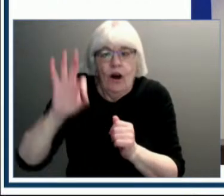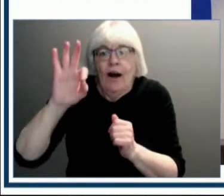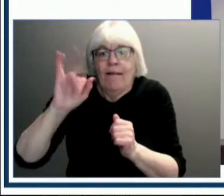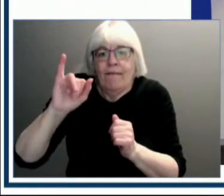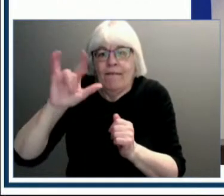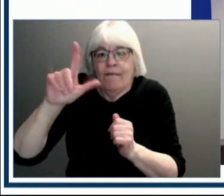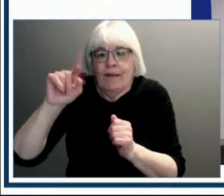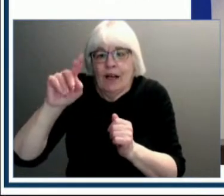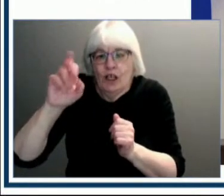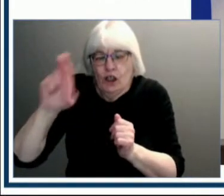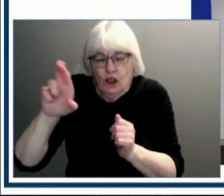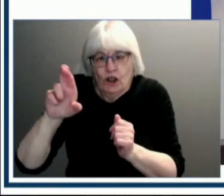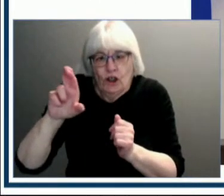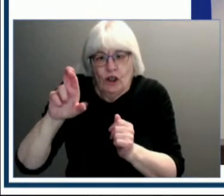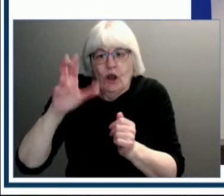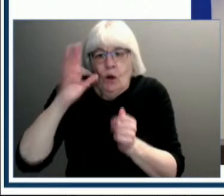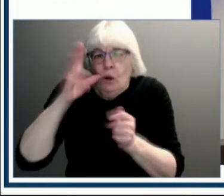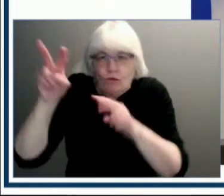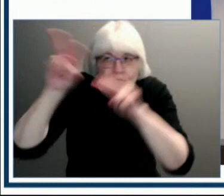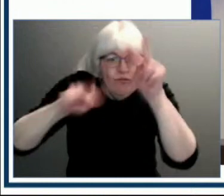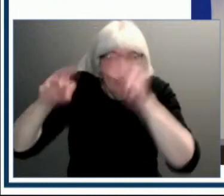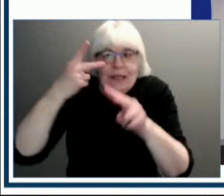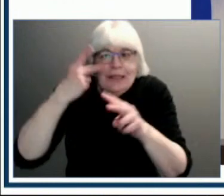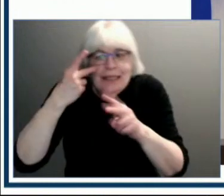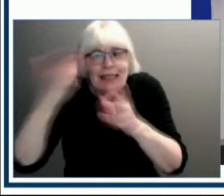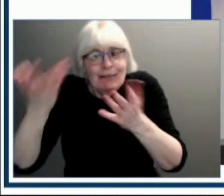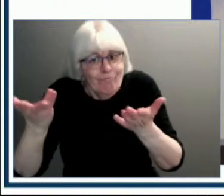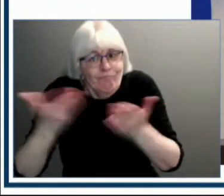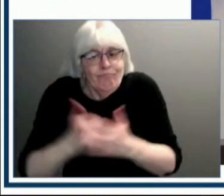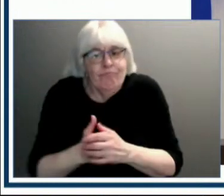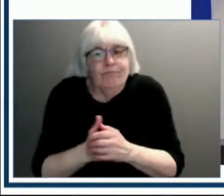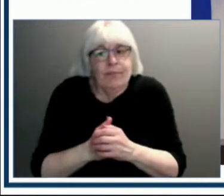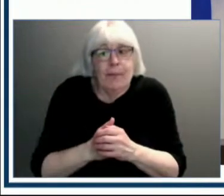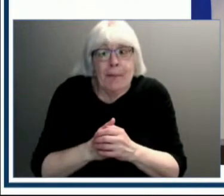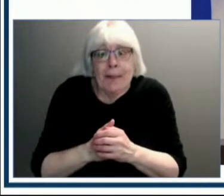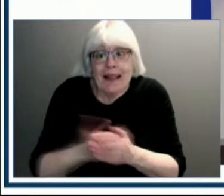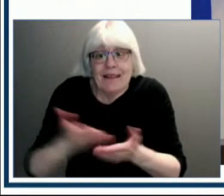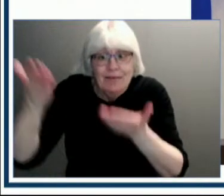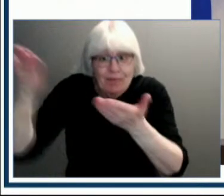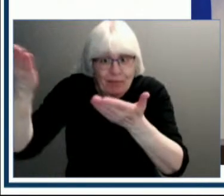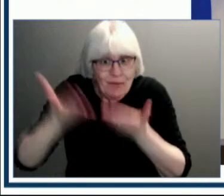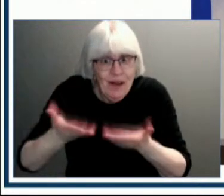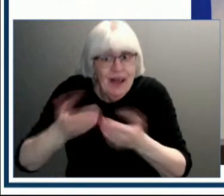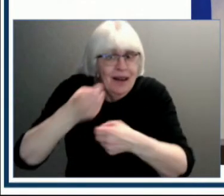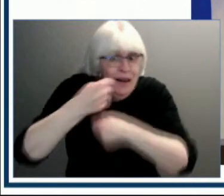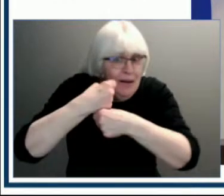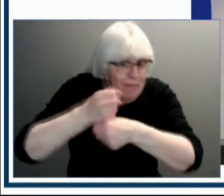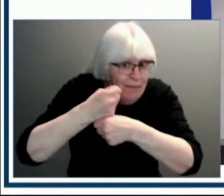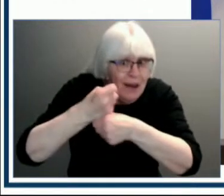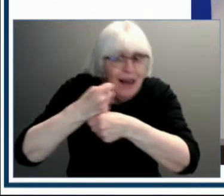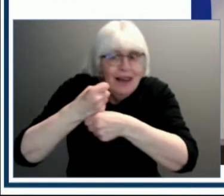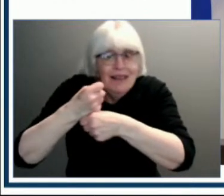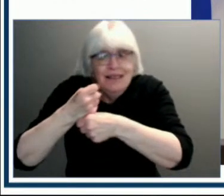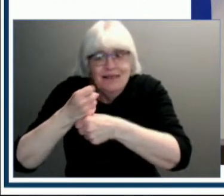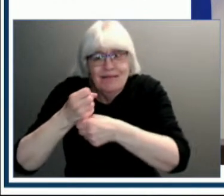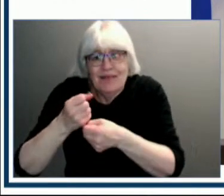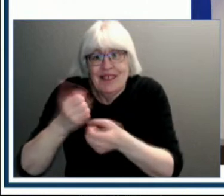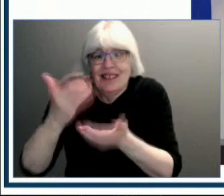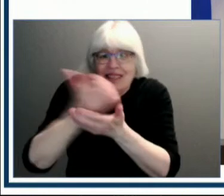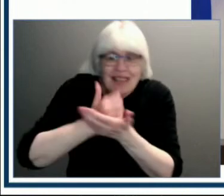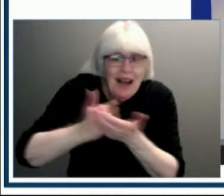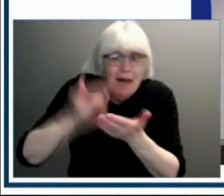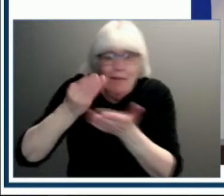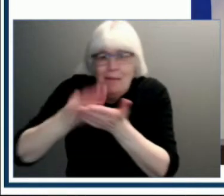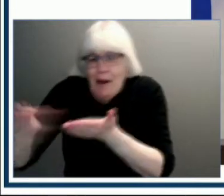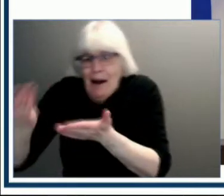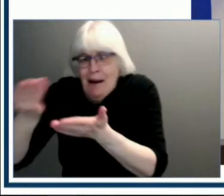know the supply chain disruptions. People see that on a lot of things they're trying to buy. So, but all that being said, we're being